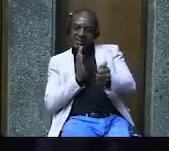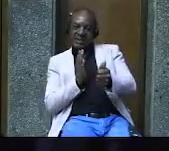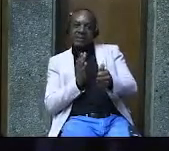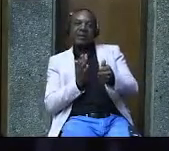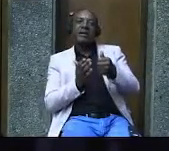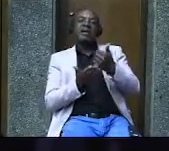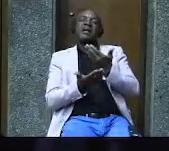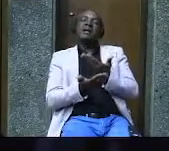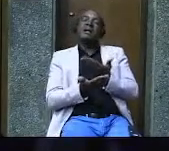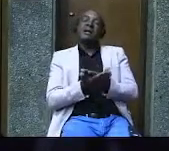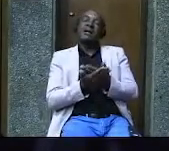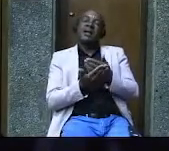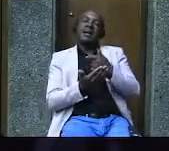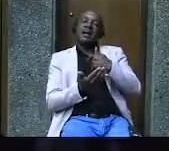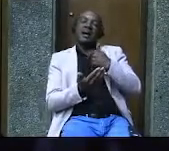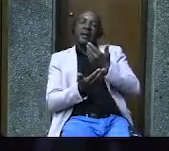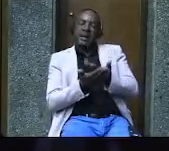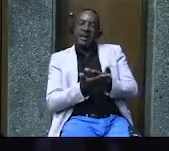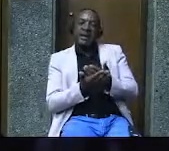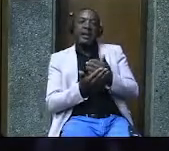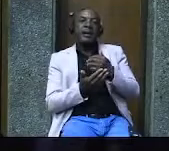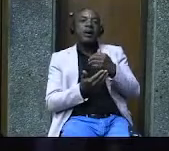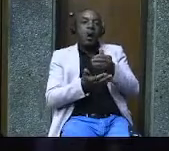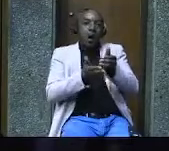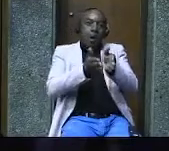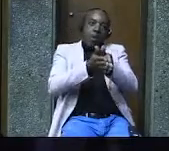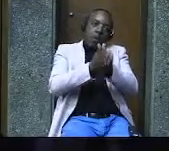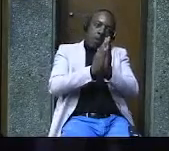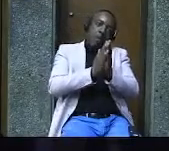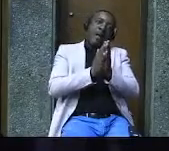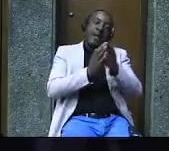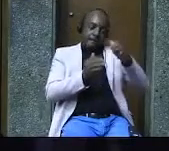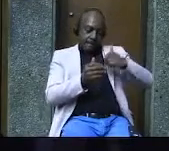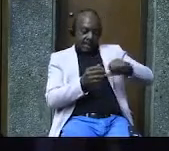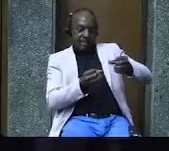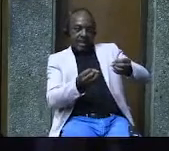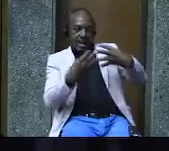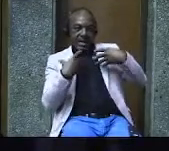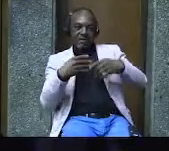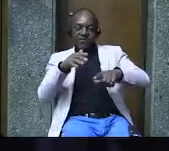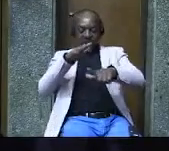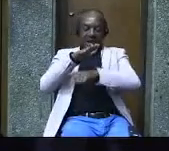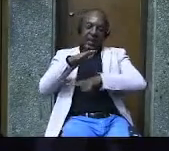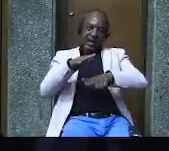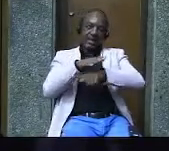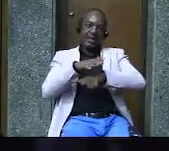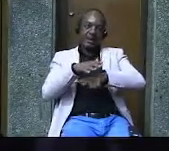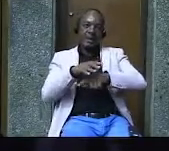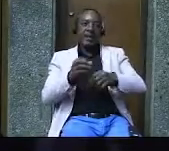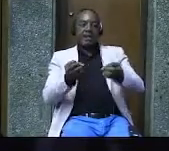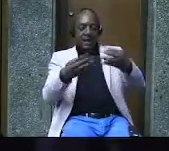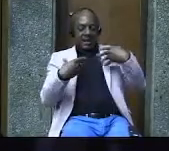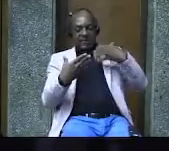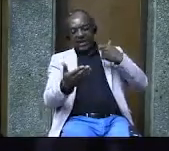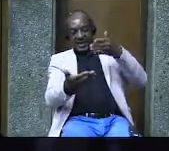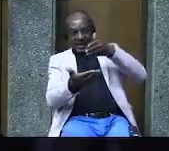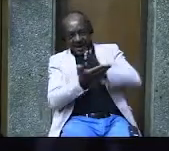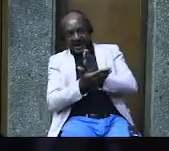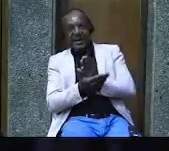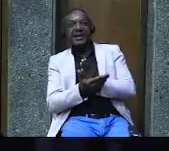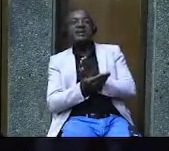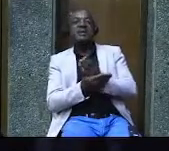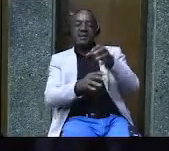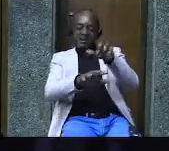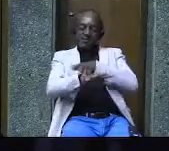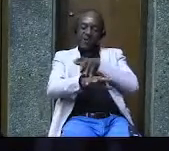re hlokang go thola land and the land hape land reform ha re abele land di famo